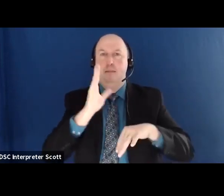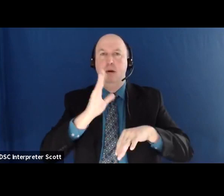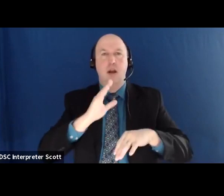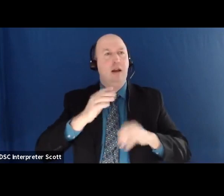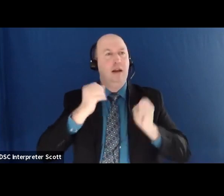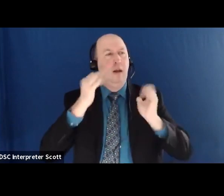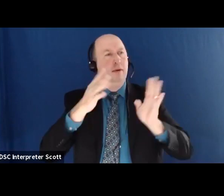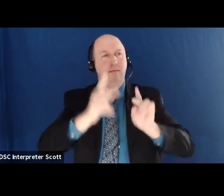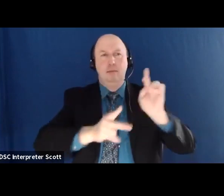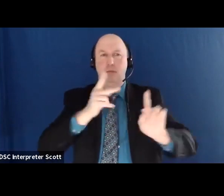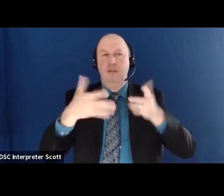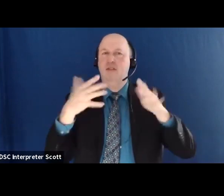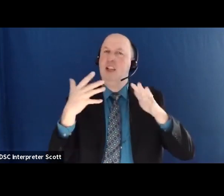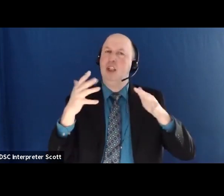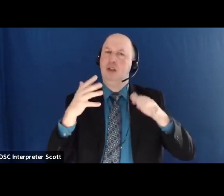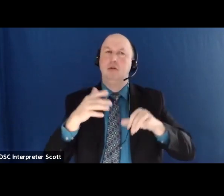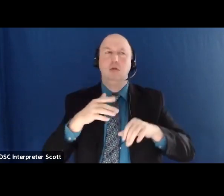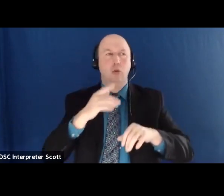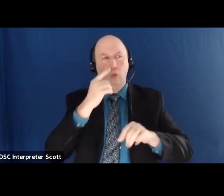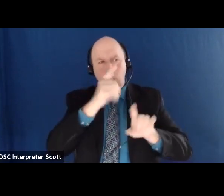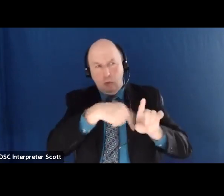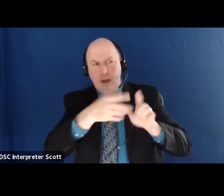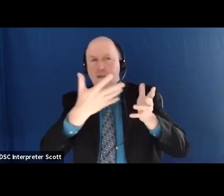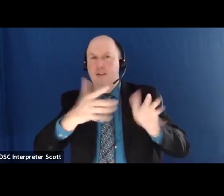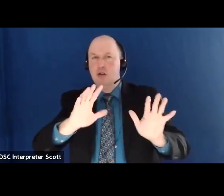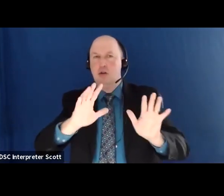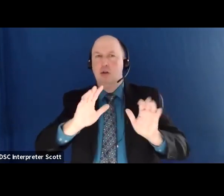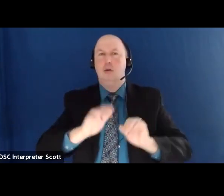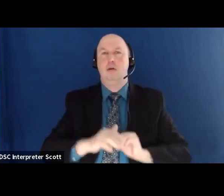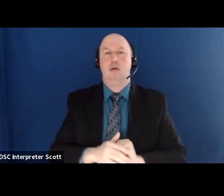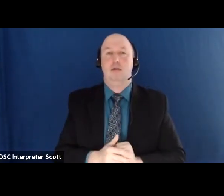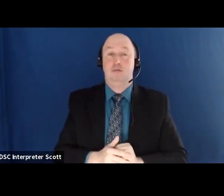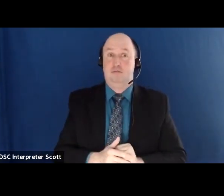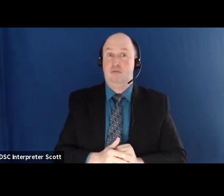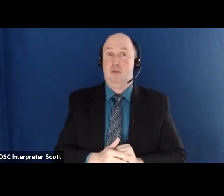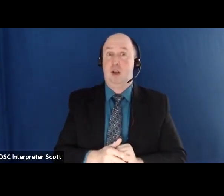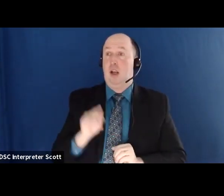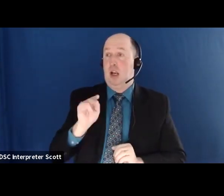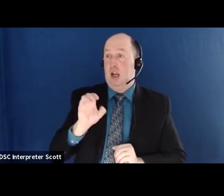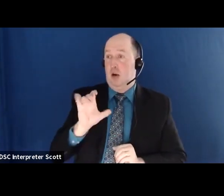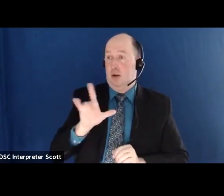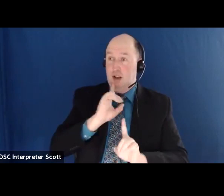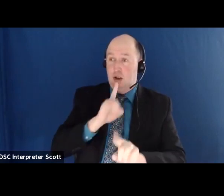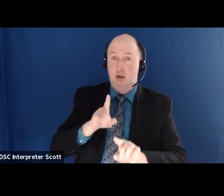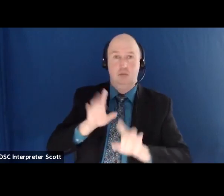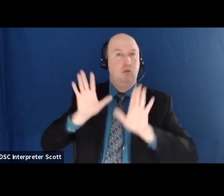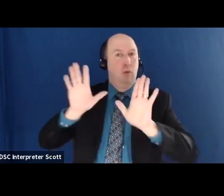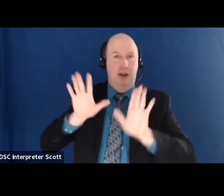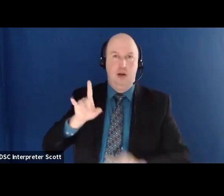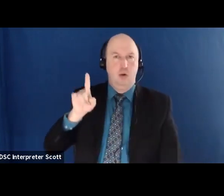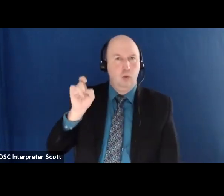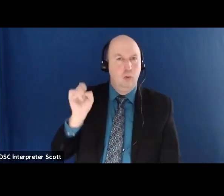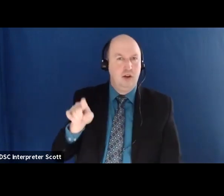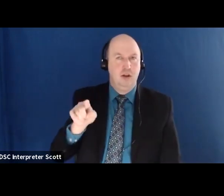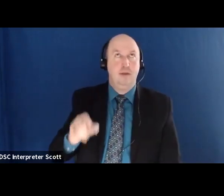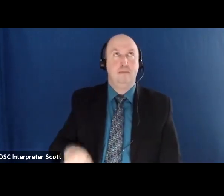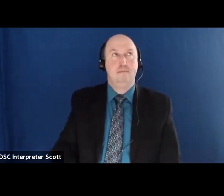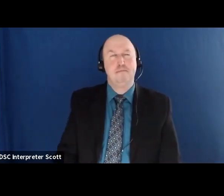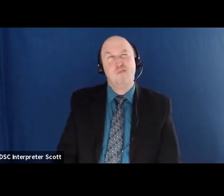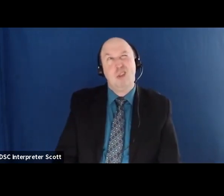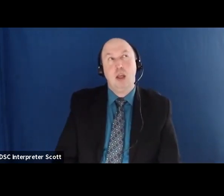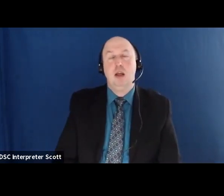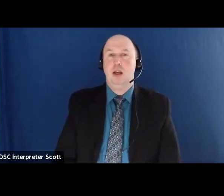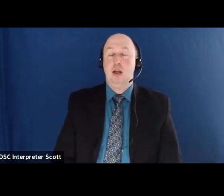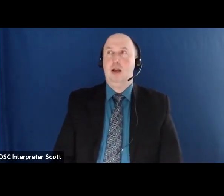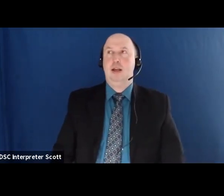the completion for that? So, that's a great question. And again, I don't want to be too